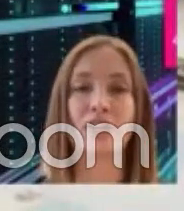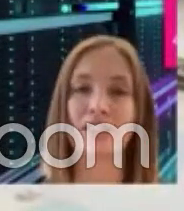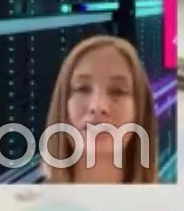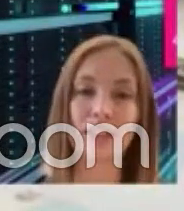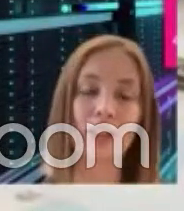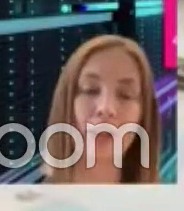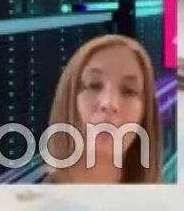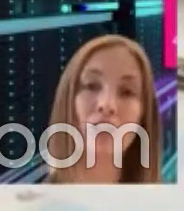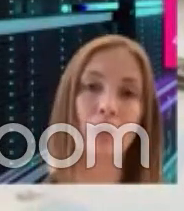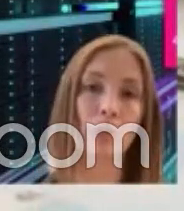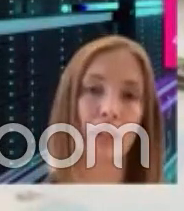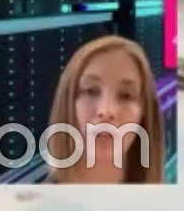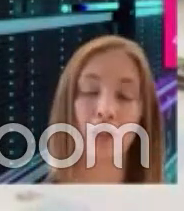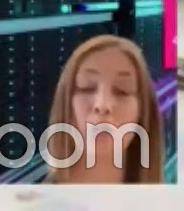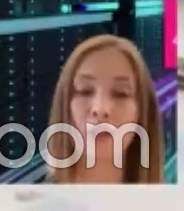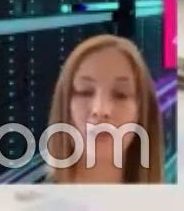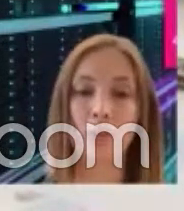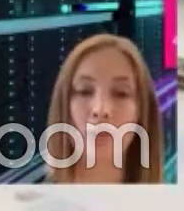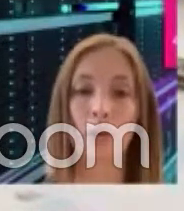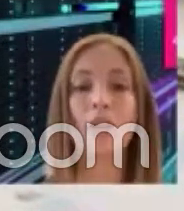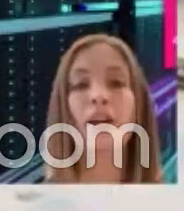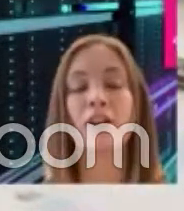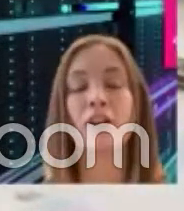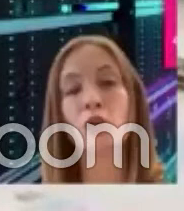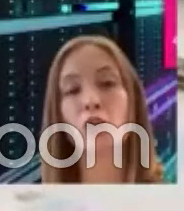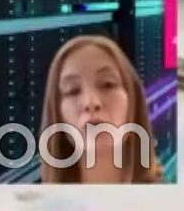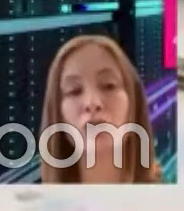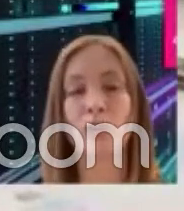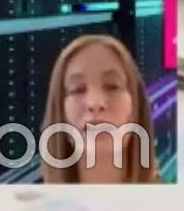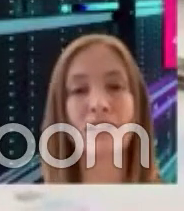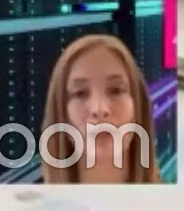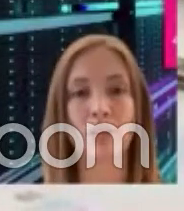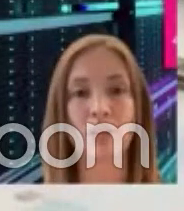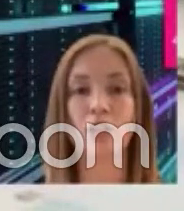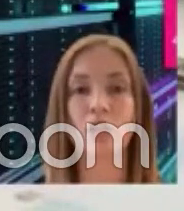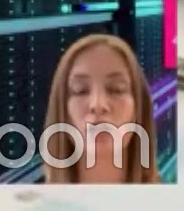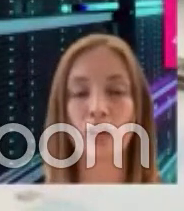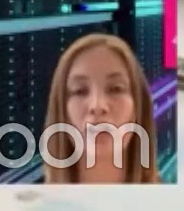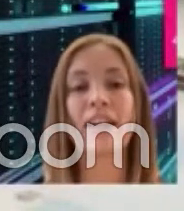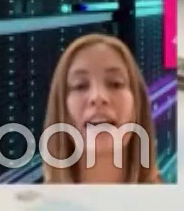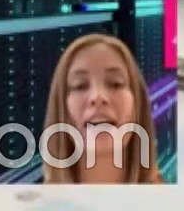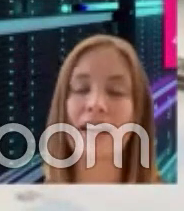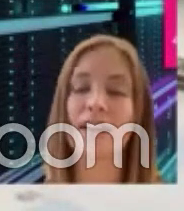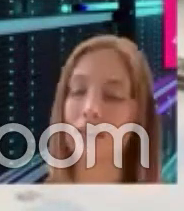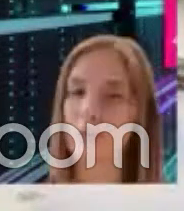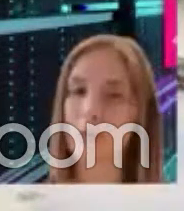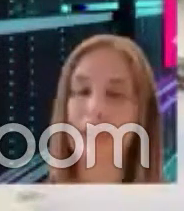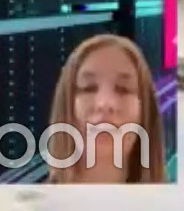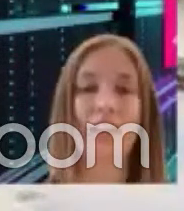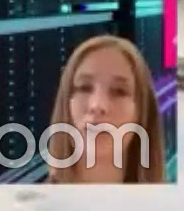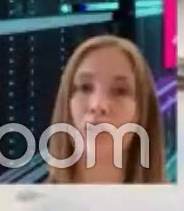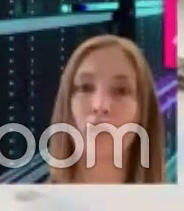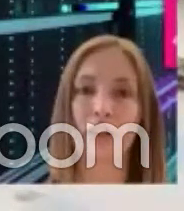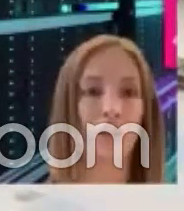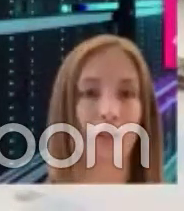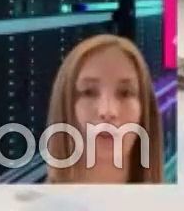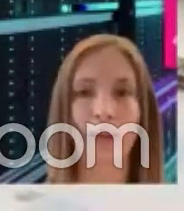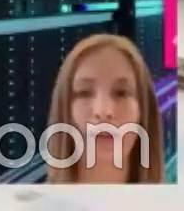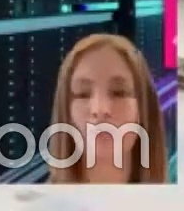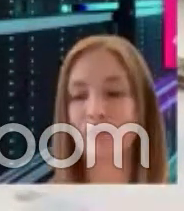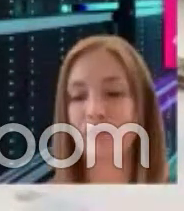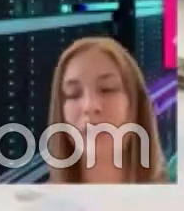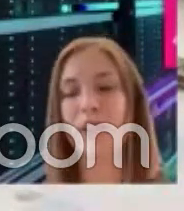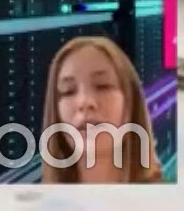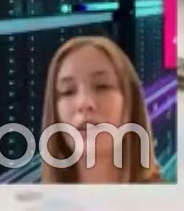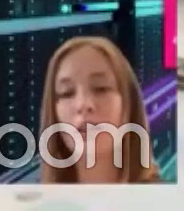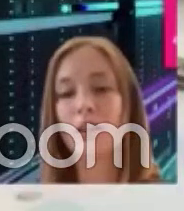make sure that there is as little miscommunication as possible that you choose the right steps at each turn and ultimately have a lot of fun along